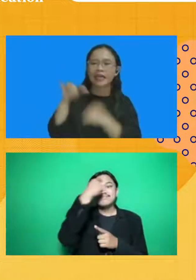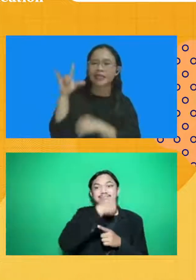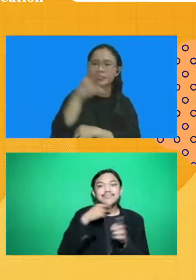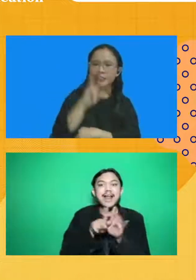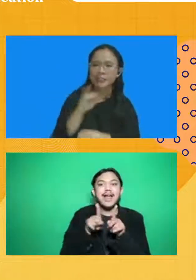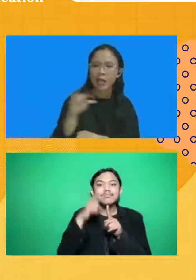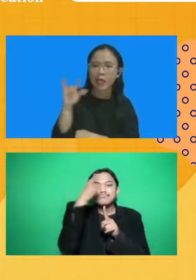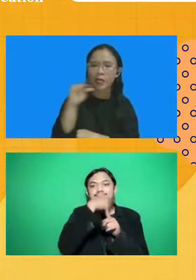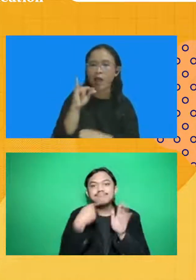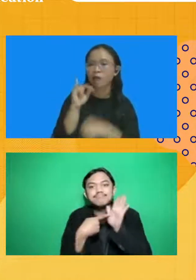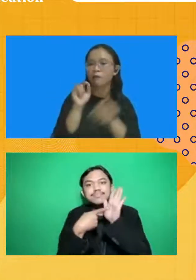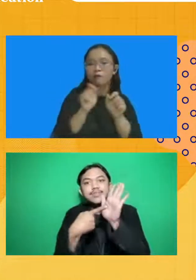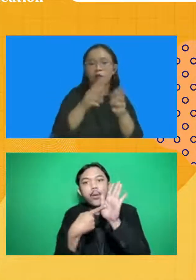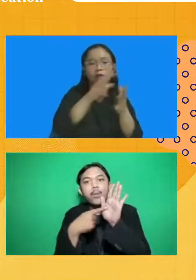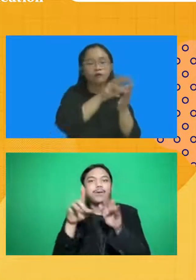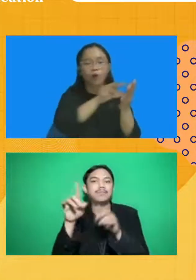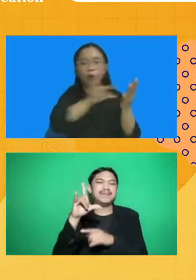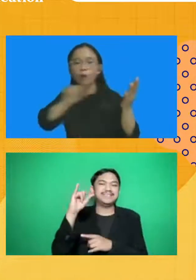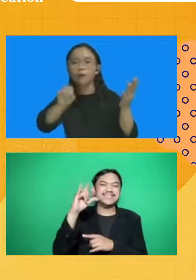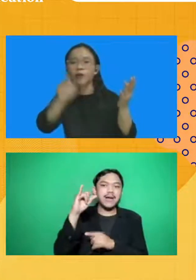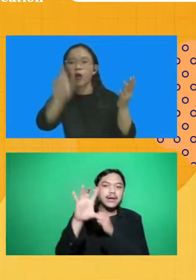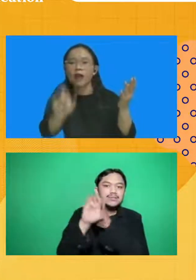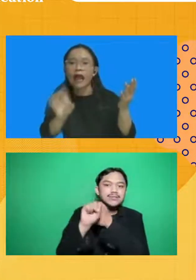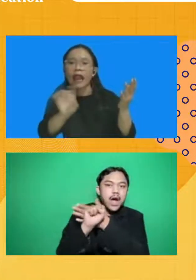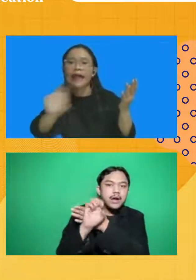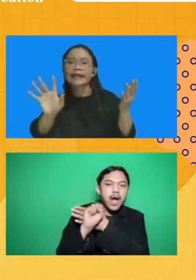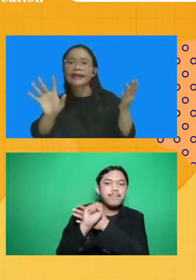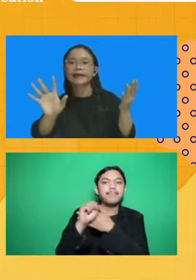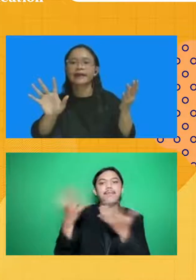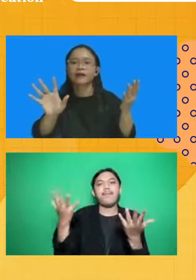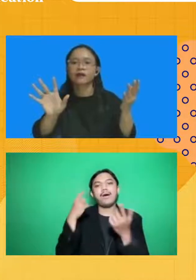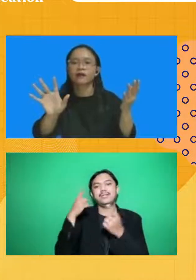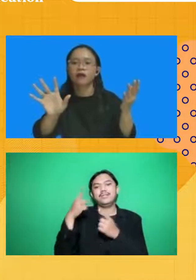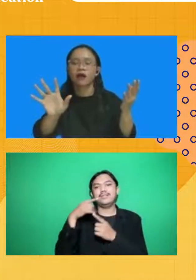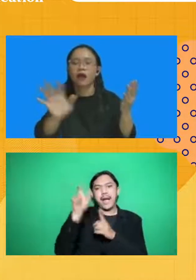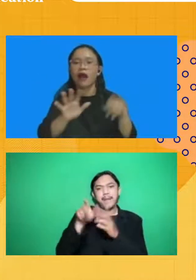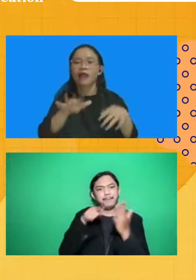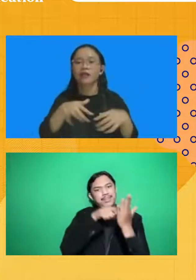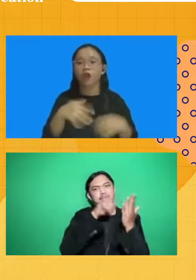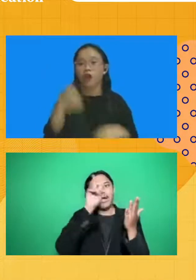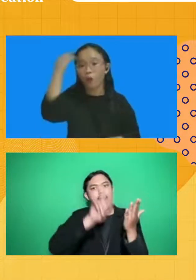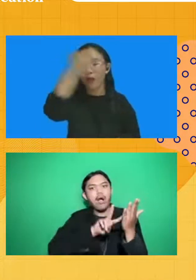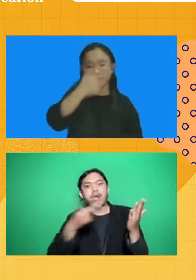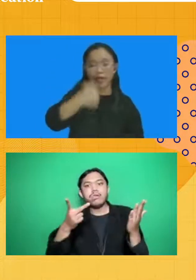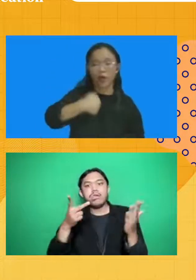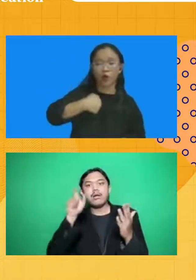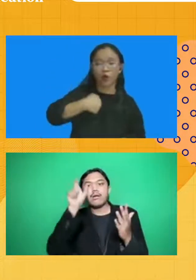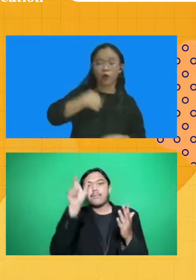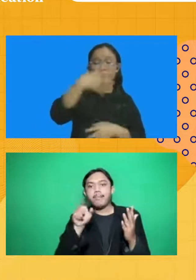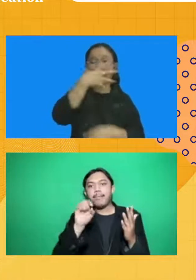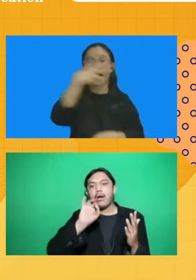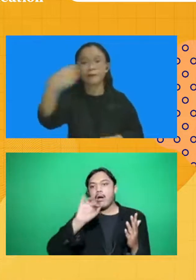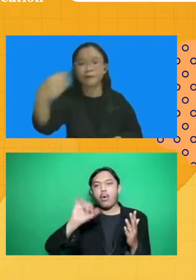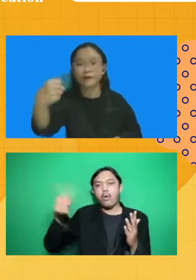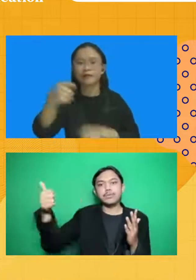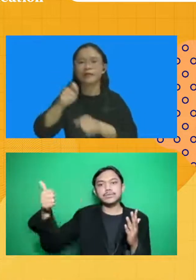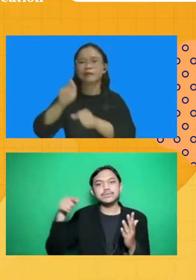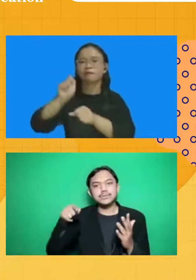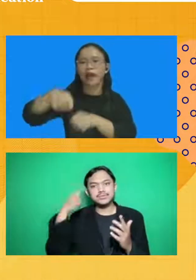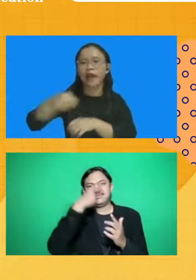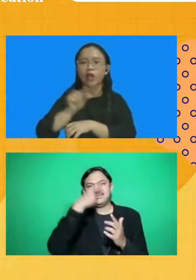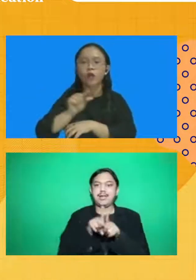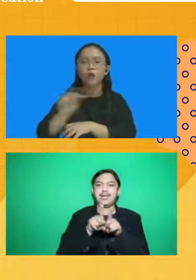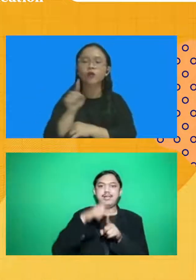social media and using to prostitute and unconsensual image, and then